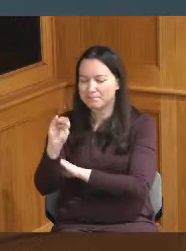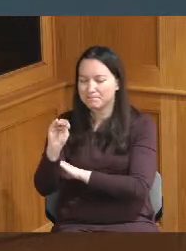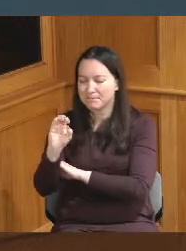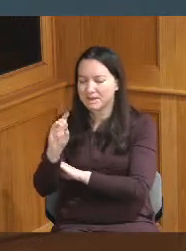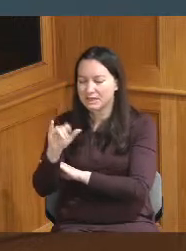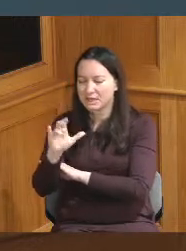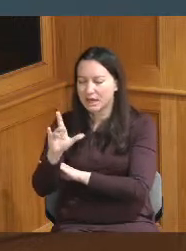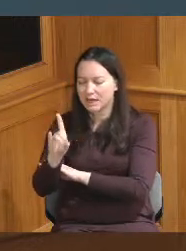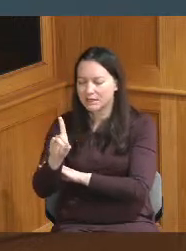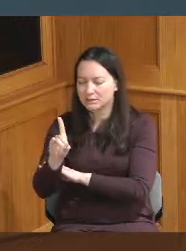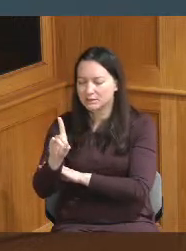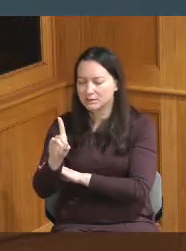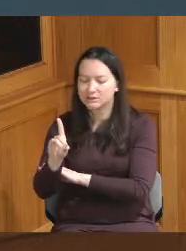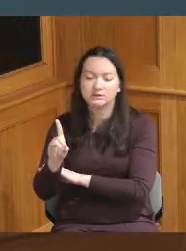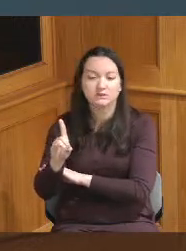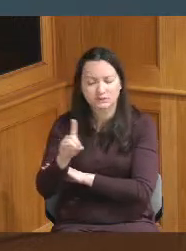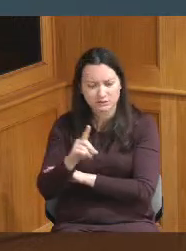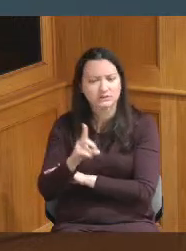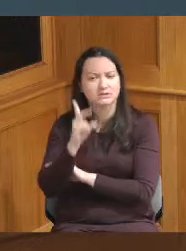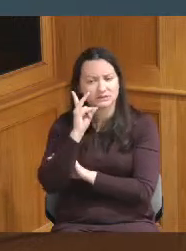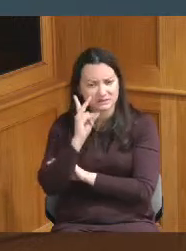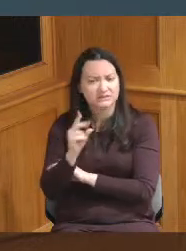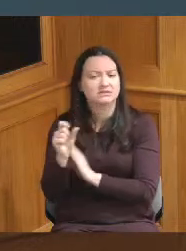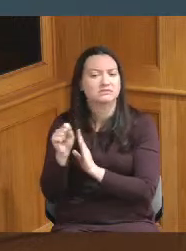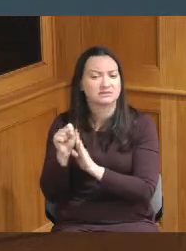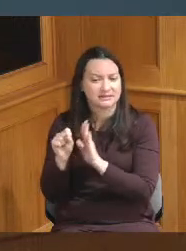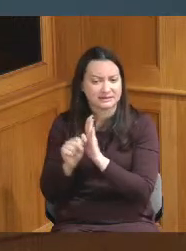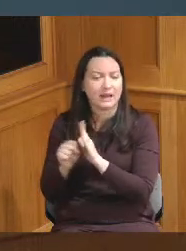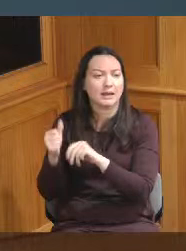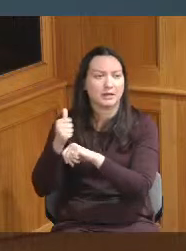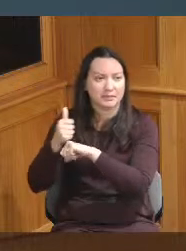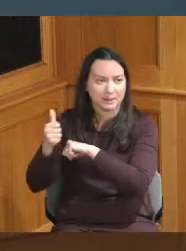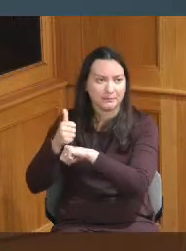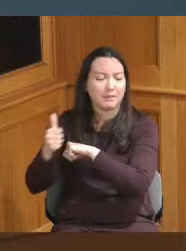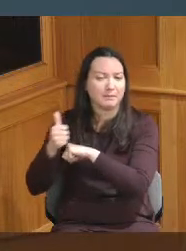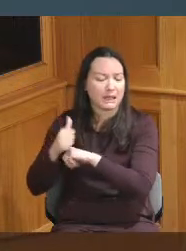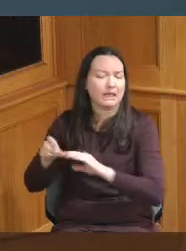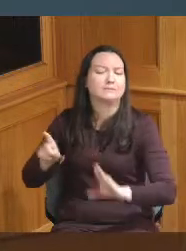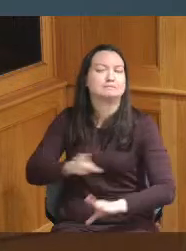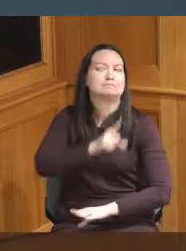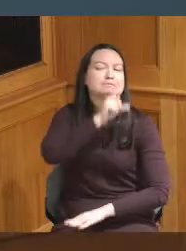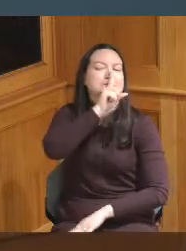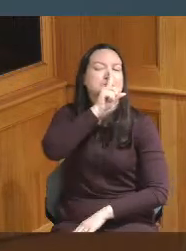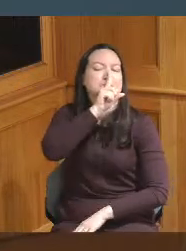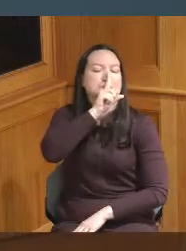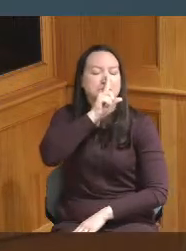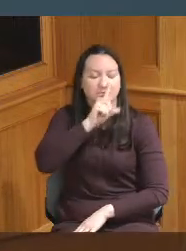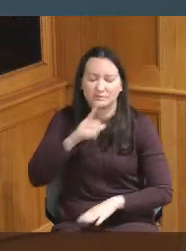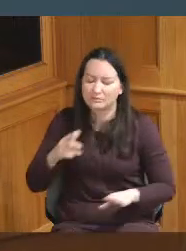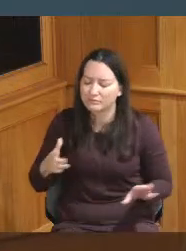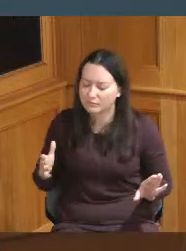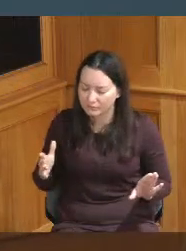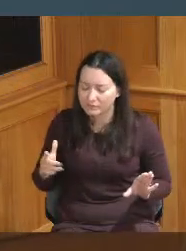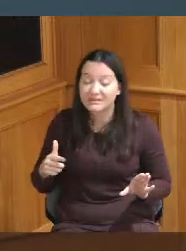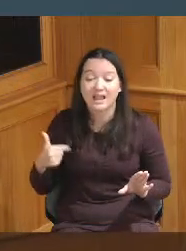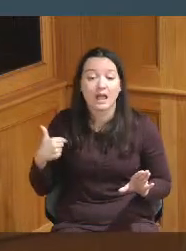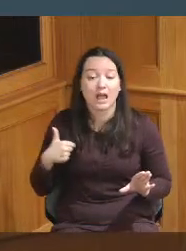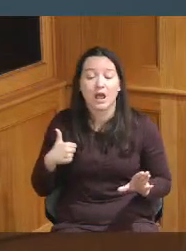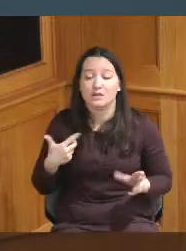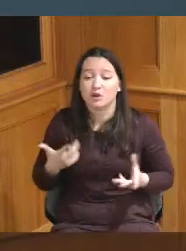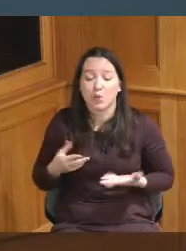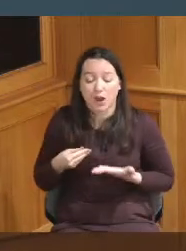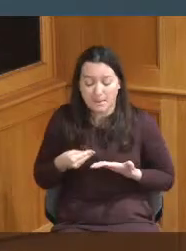want to make sure, because yeah, I watch the state language, it get real tricky. And they begin, I don't want our